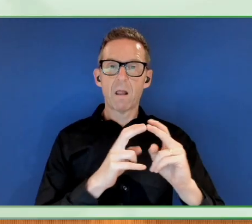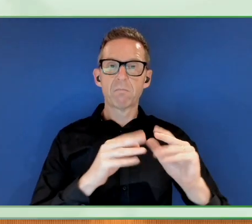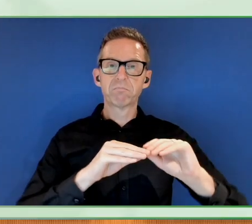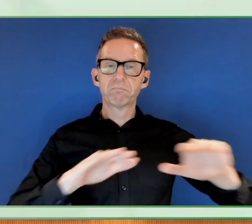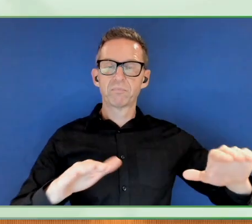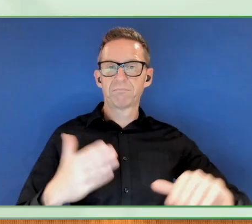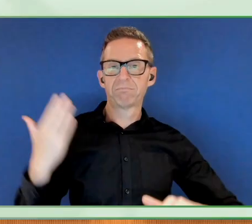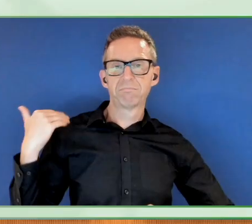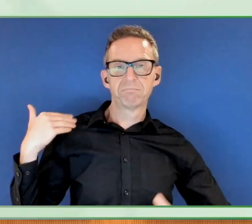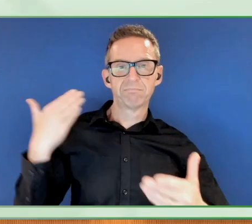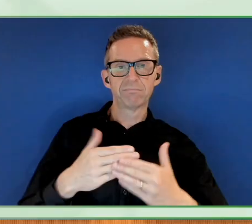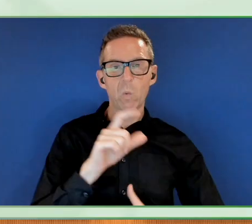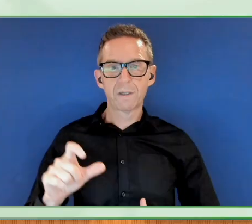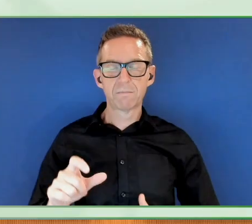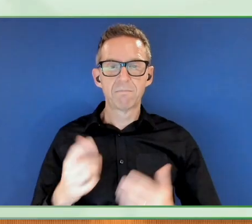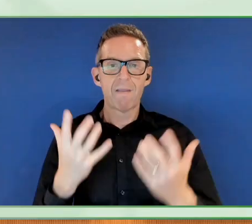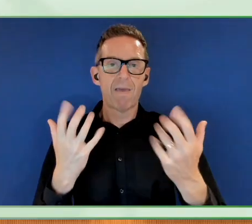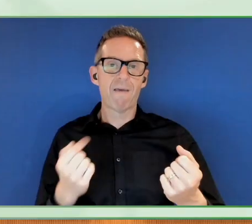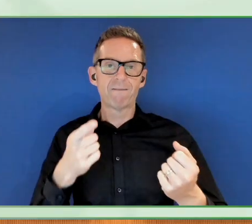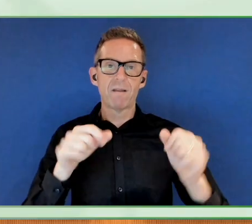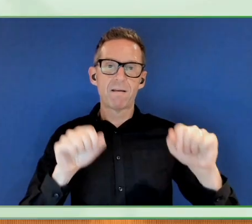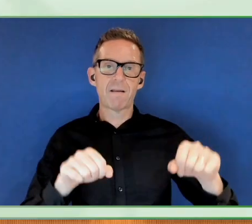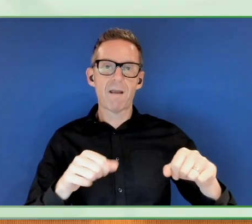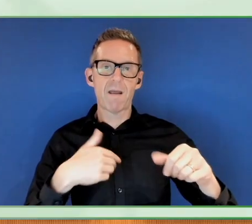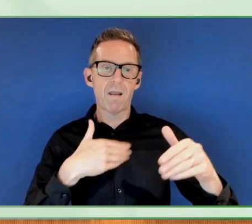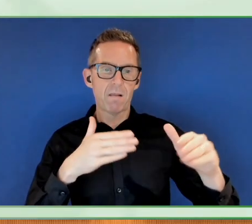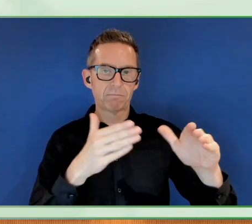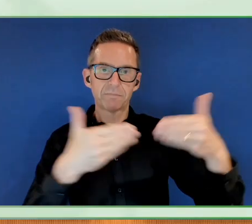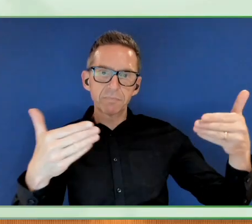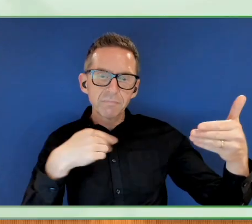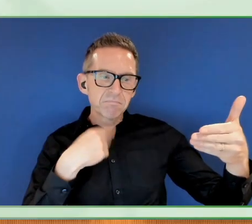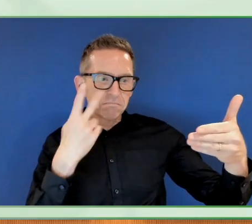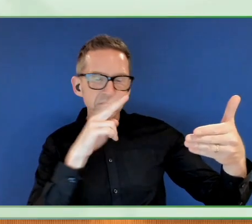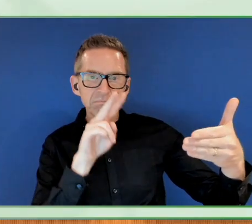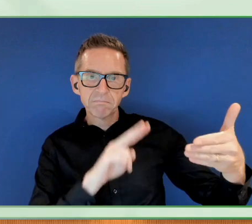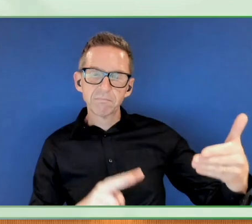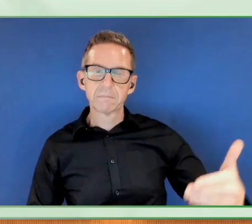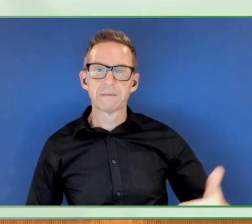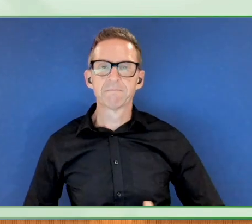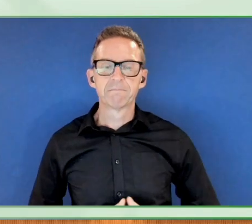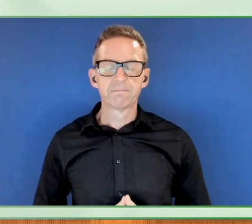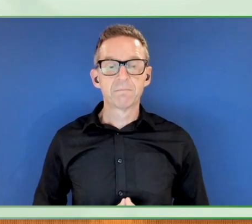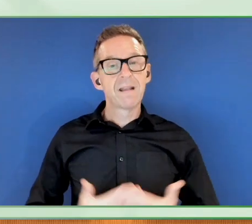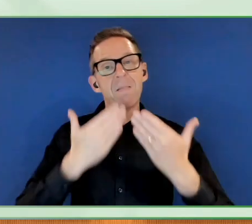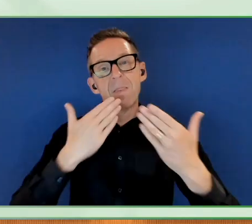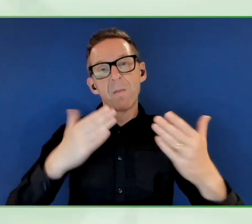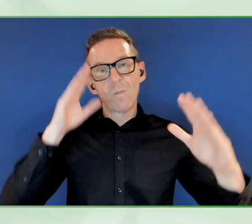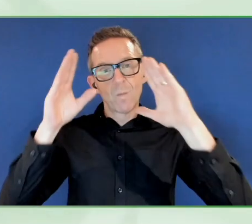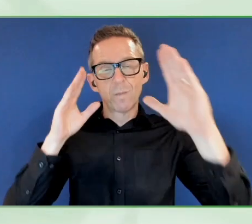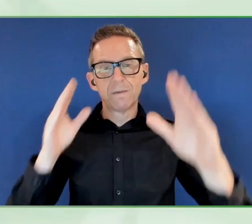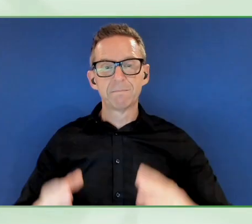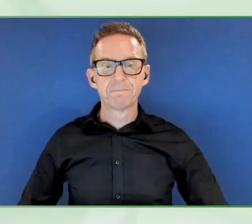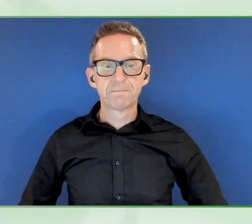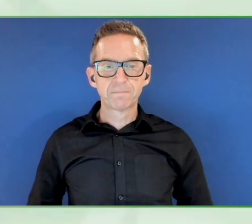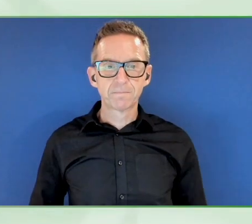for those of you out there, you know who you are, then you know where to look. So thank you. Thank you,